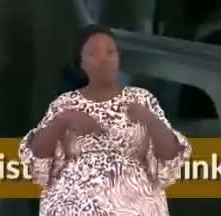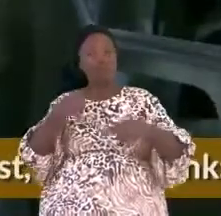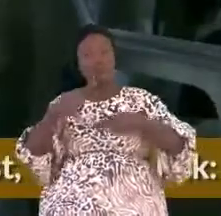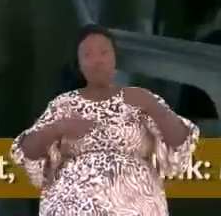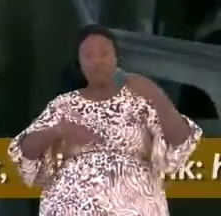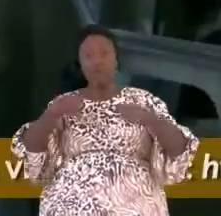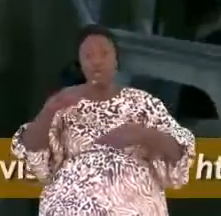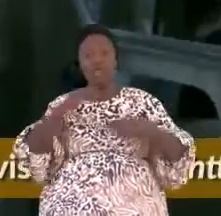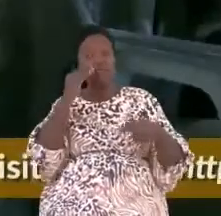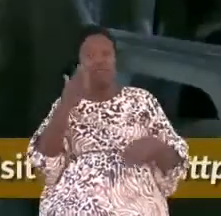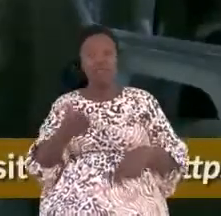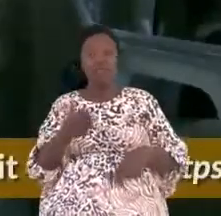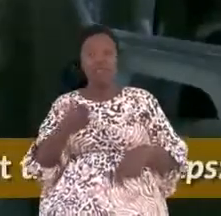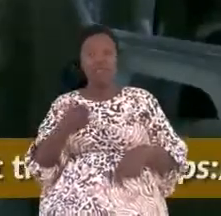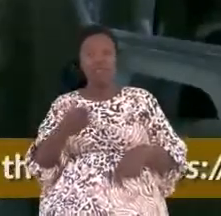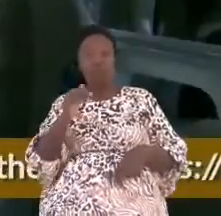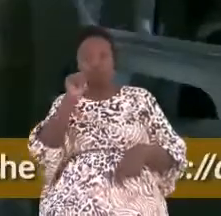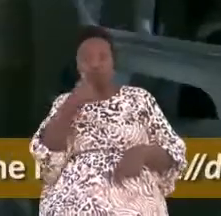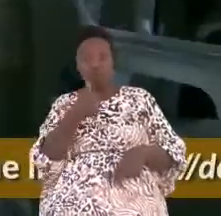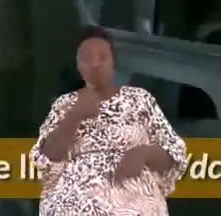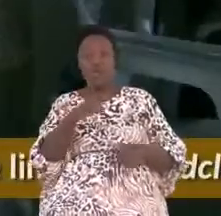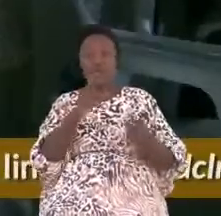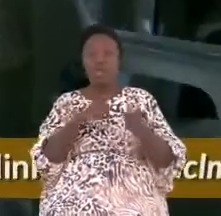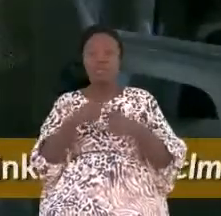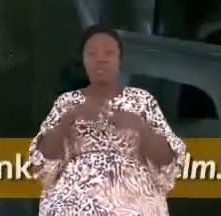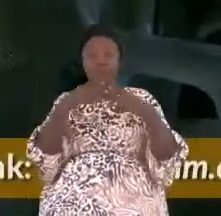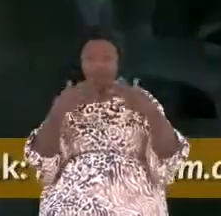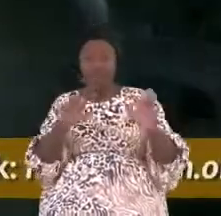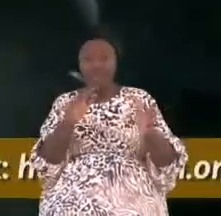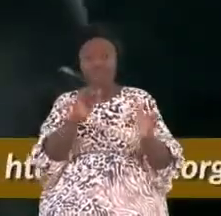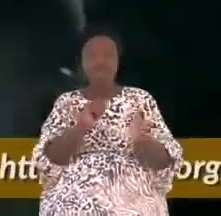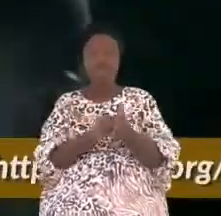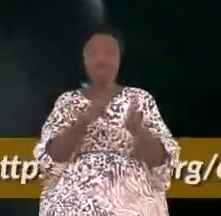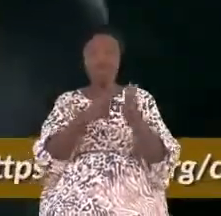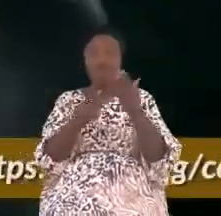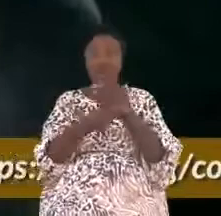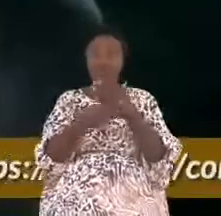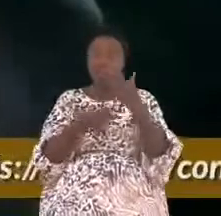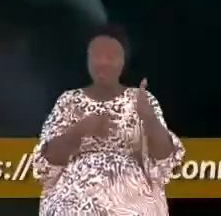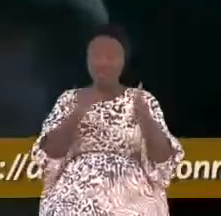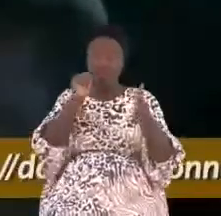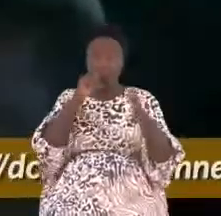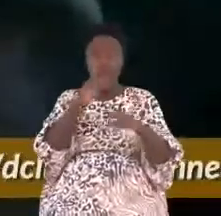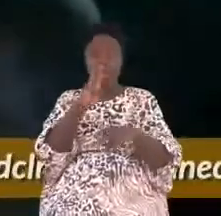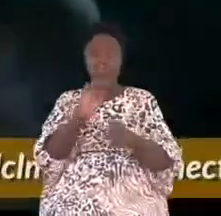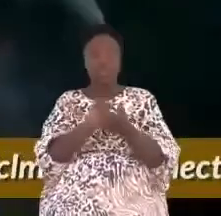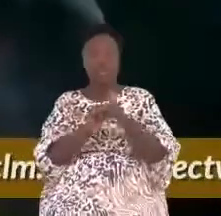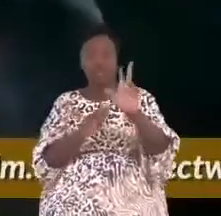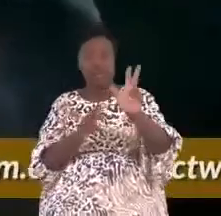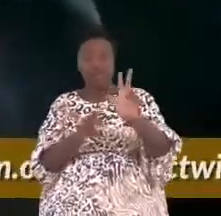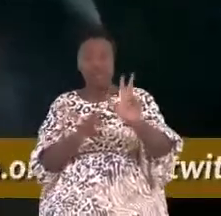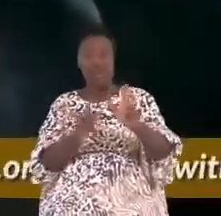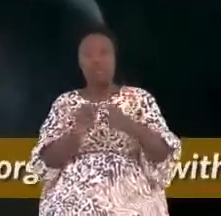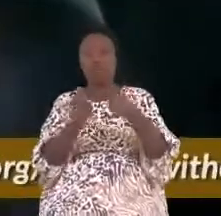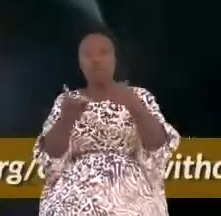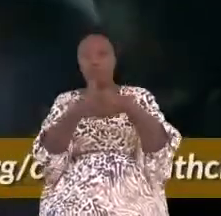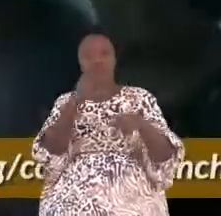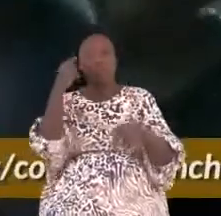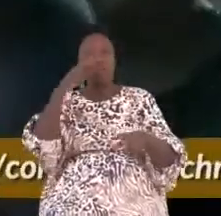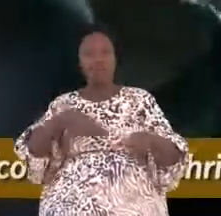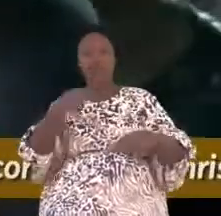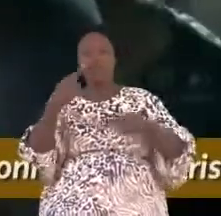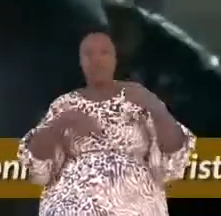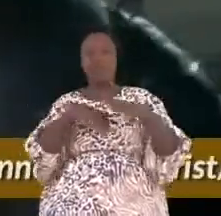father will soon come up to release supernatural prayer which will give you your supernatural miracle